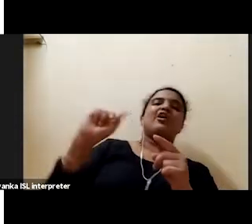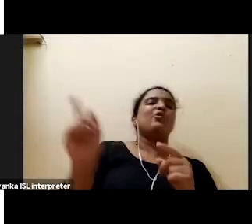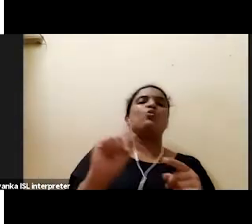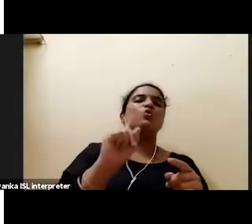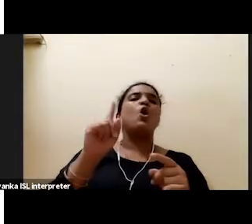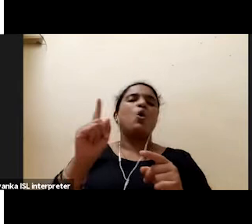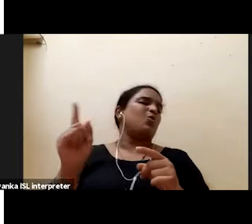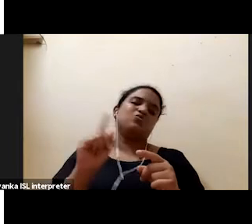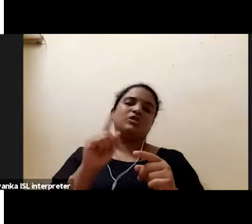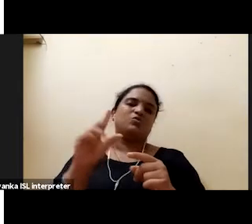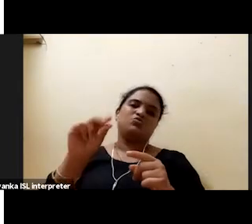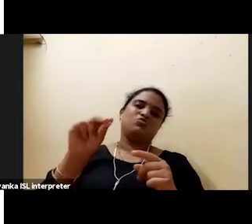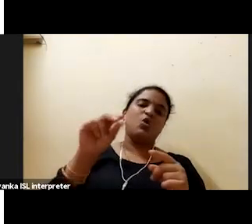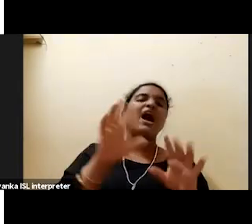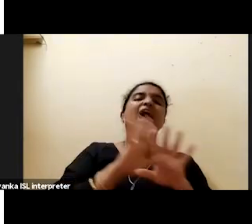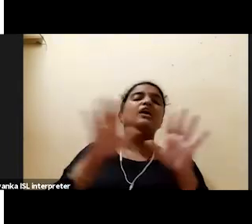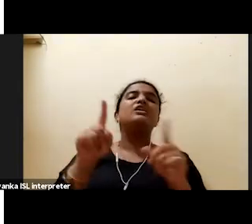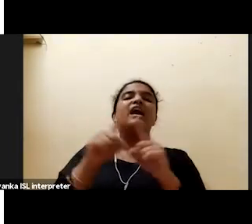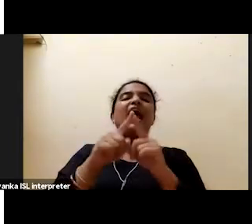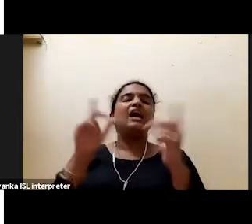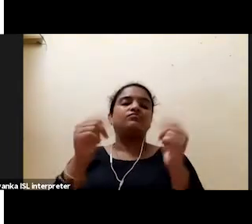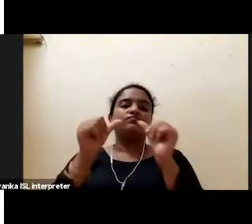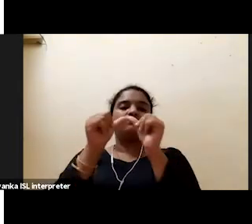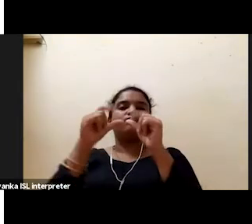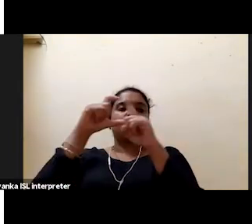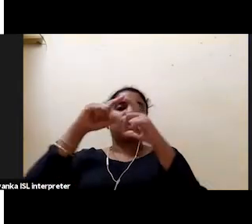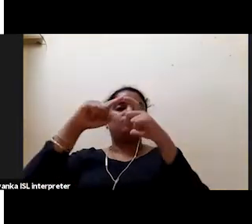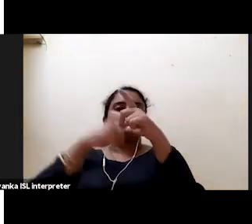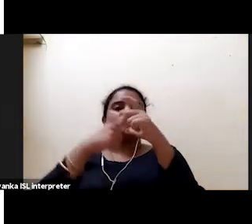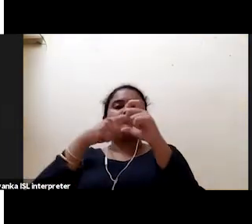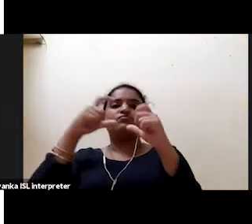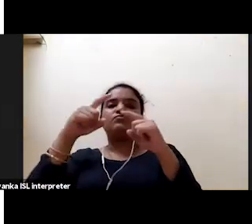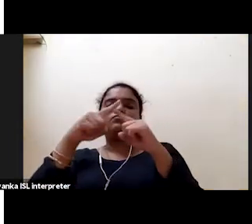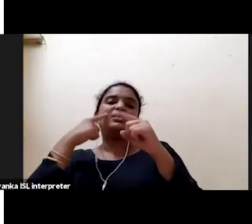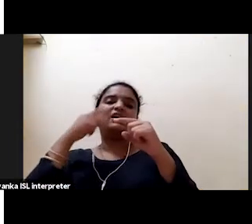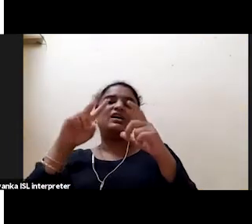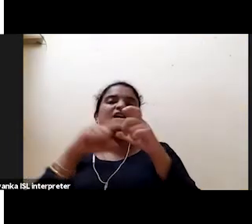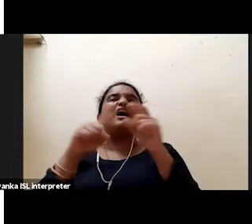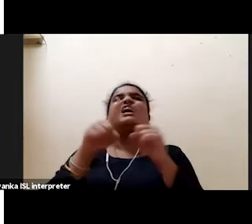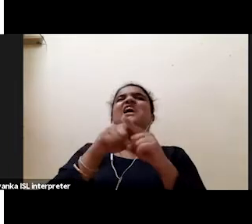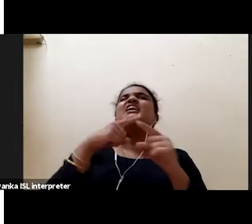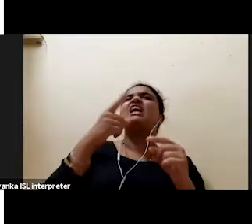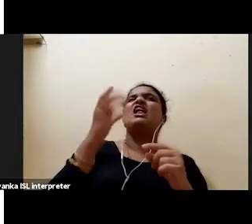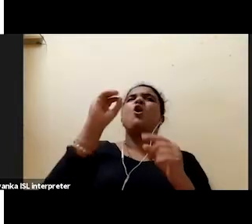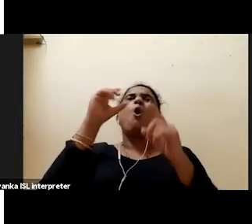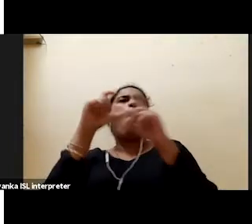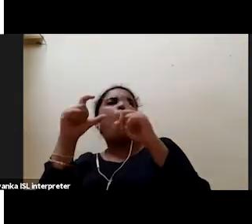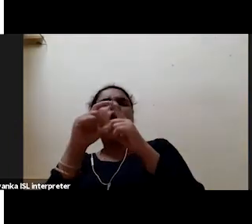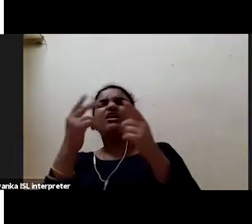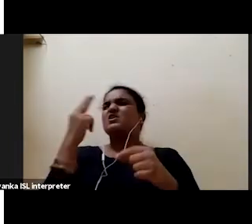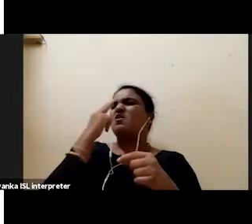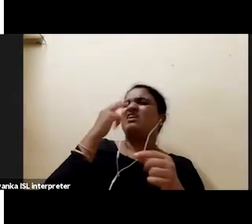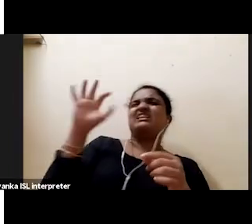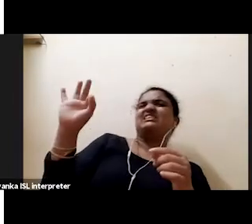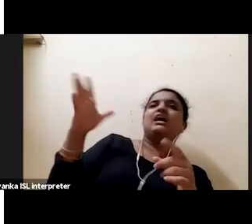food. Never use adjectives like bizarre or odd or funny, because these are